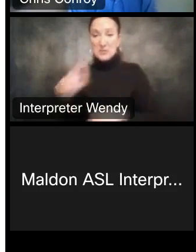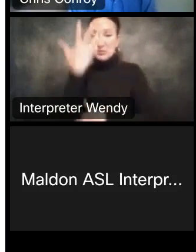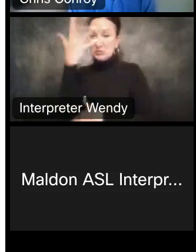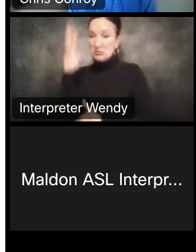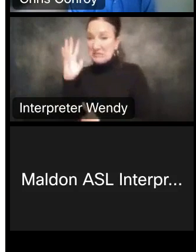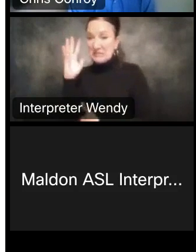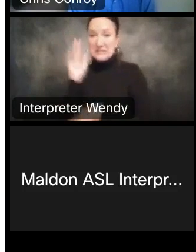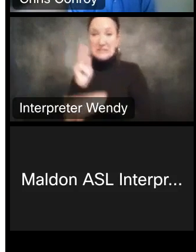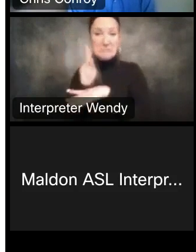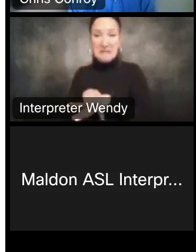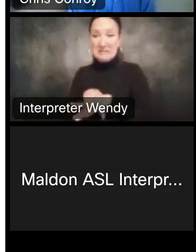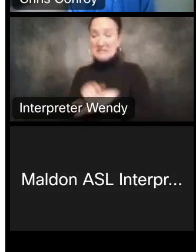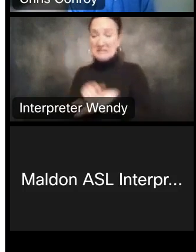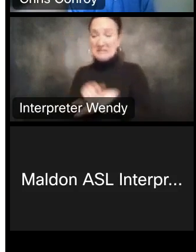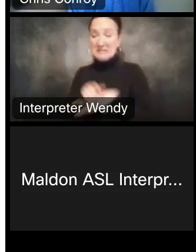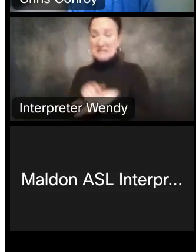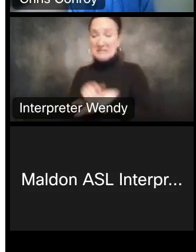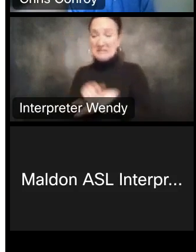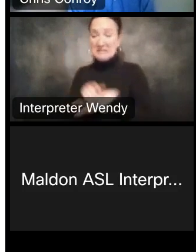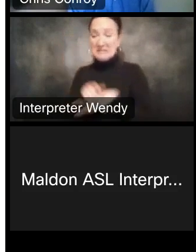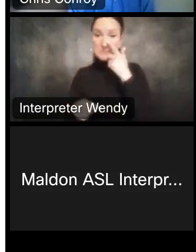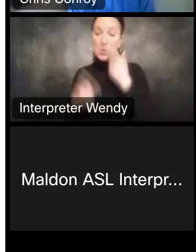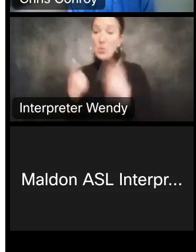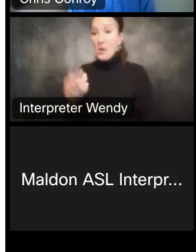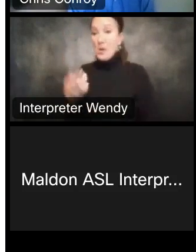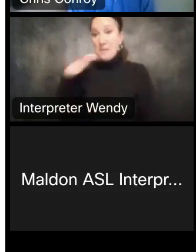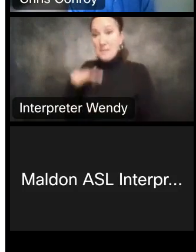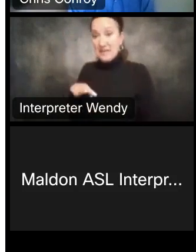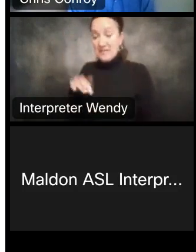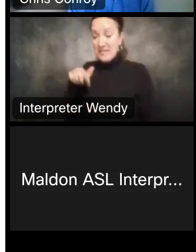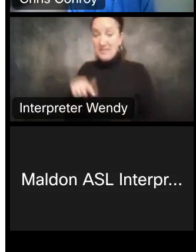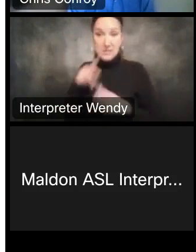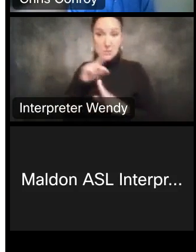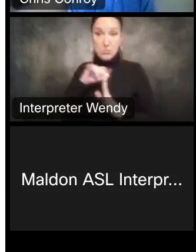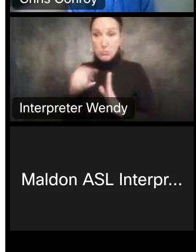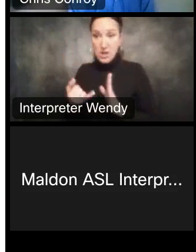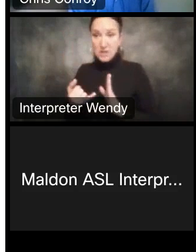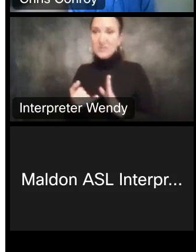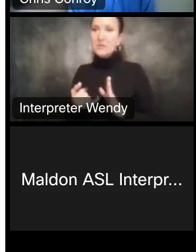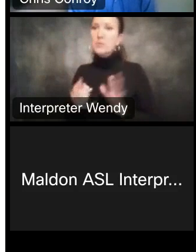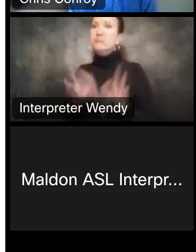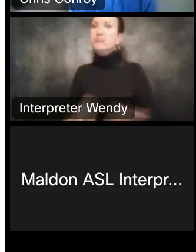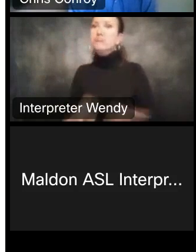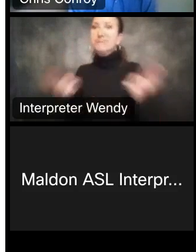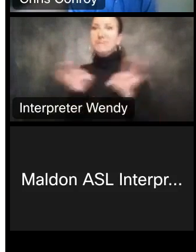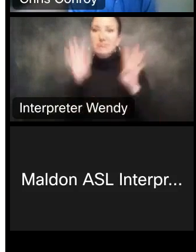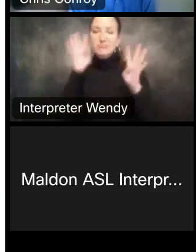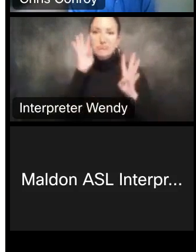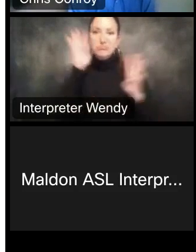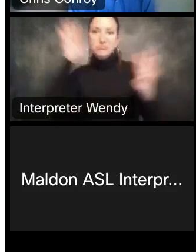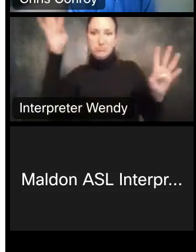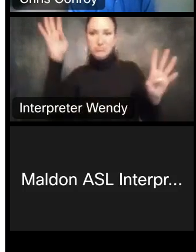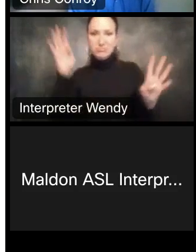tree plantings. One of the true benefits of this project will be the significant creation of